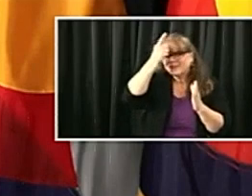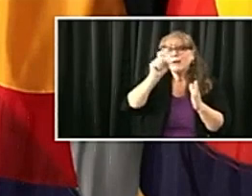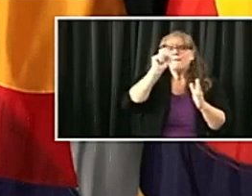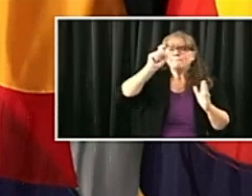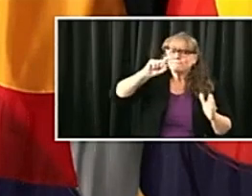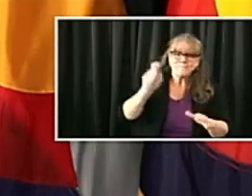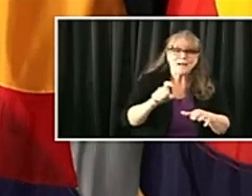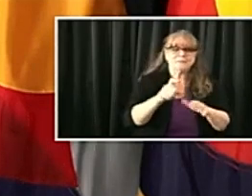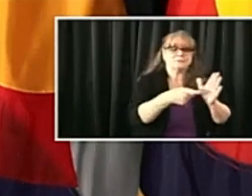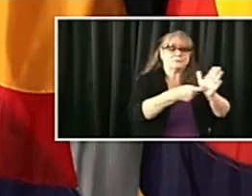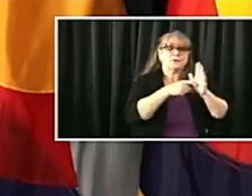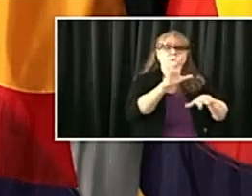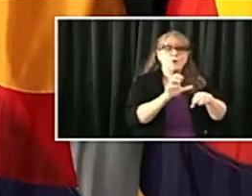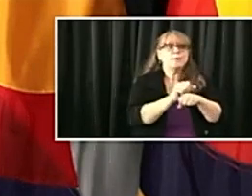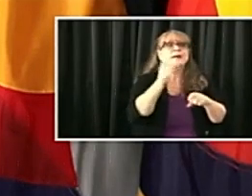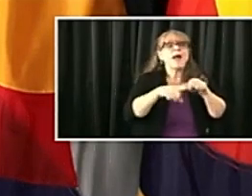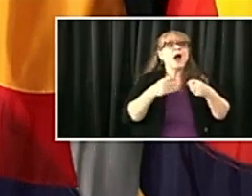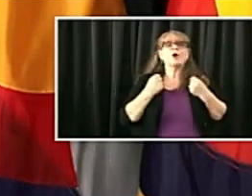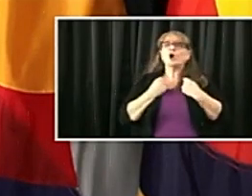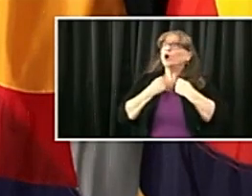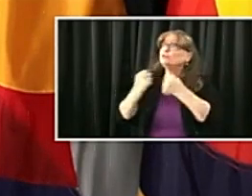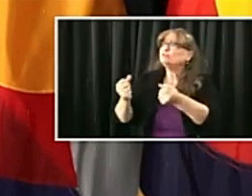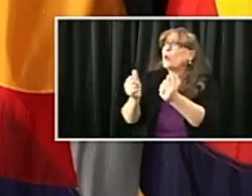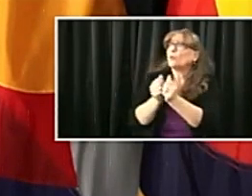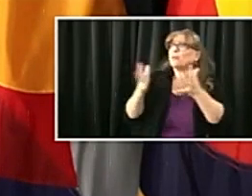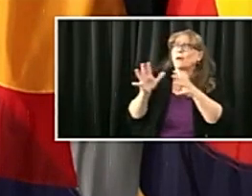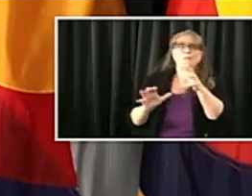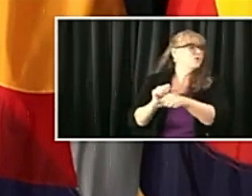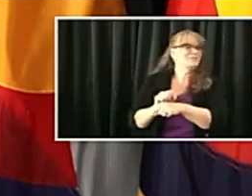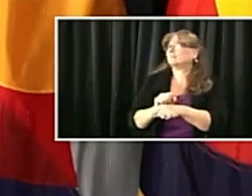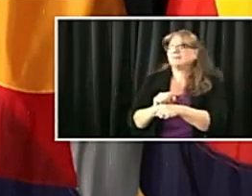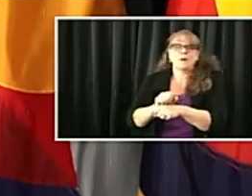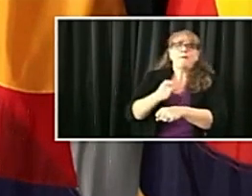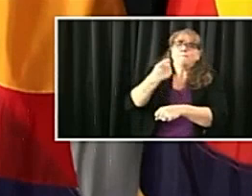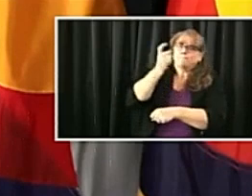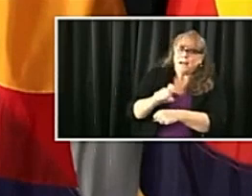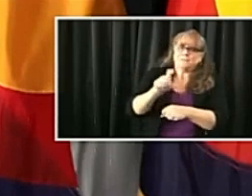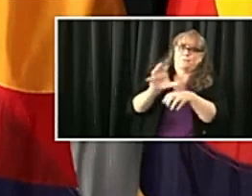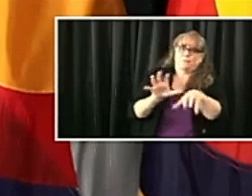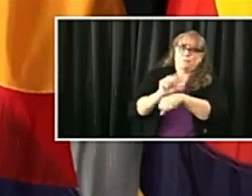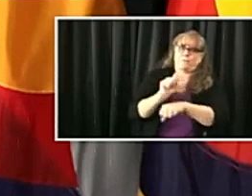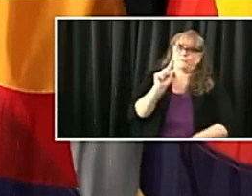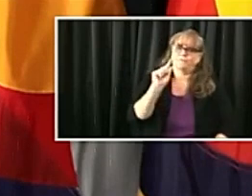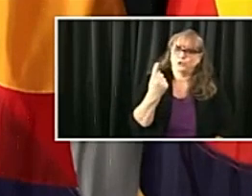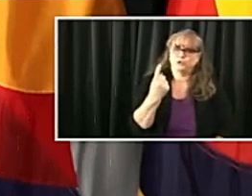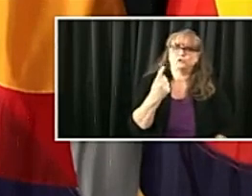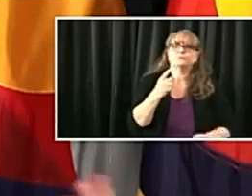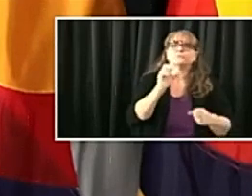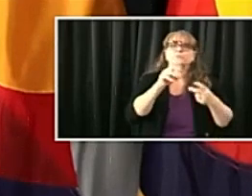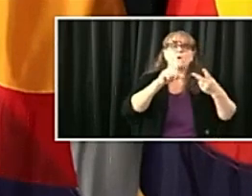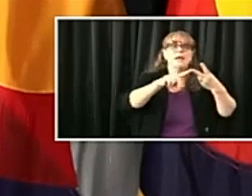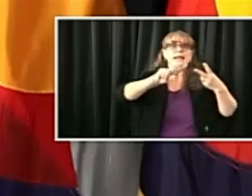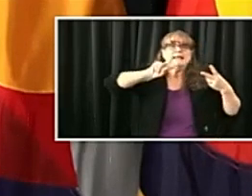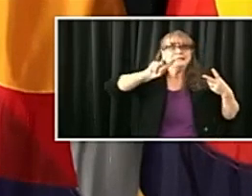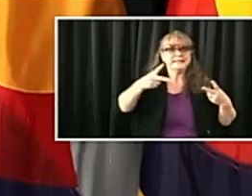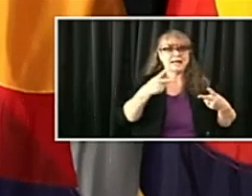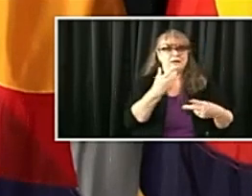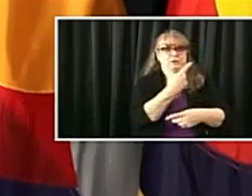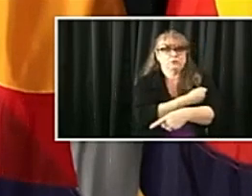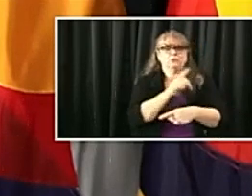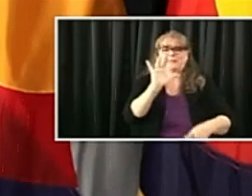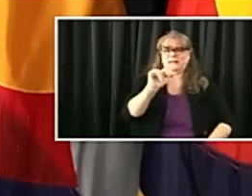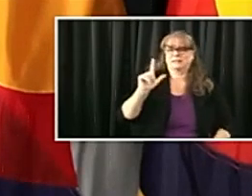enables them to make sure they schedule your second dose. And there's no preference whether you're currently UC Health patient or not, no matter what your insurance is, even if you